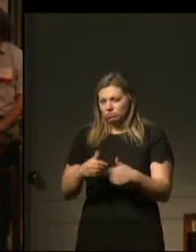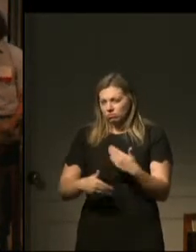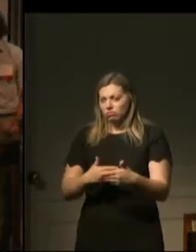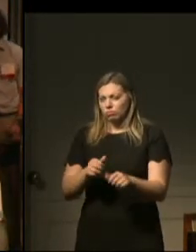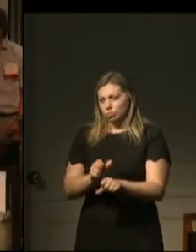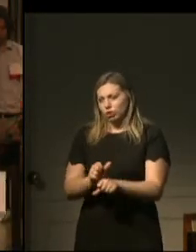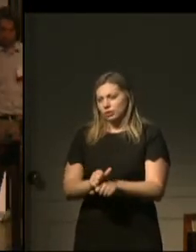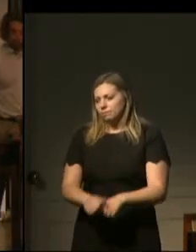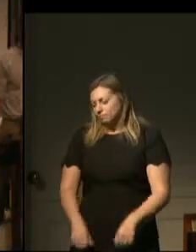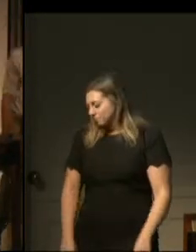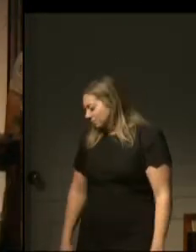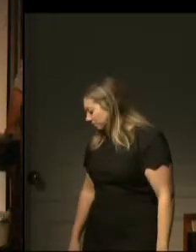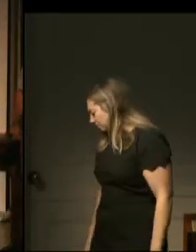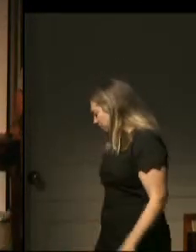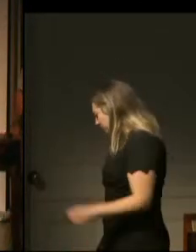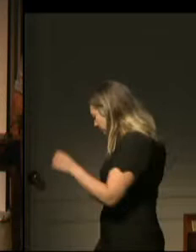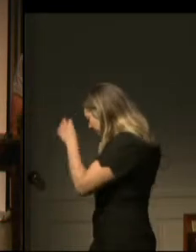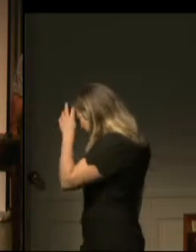work.